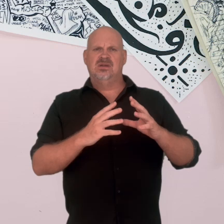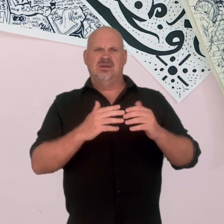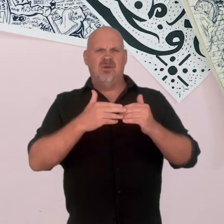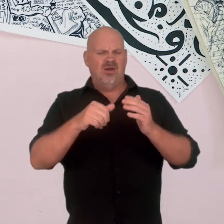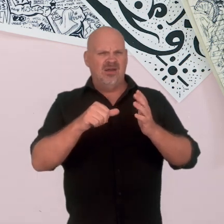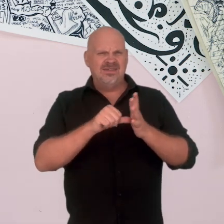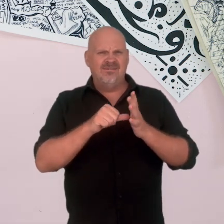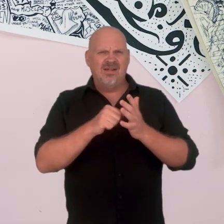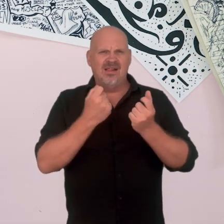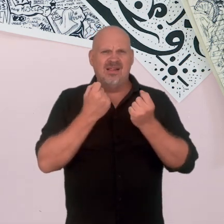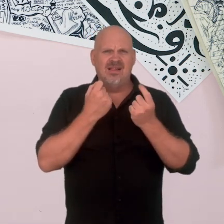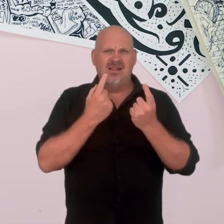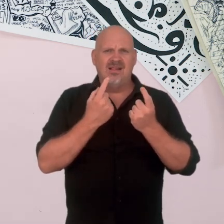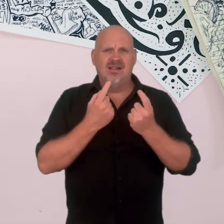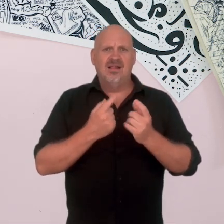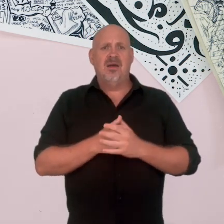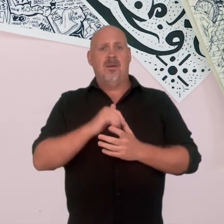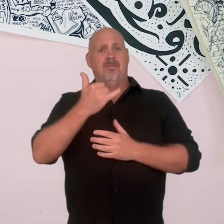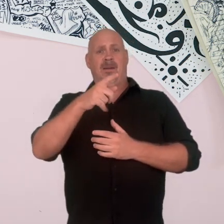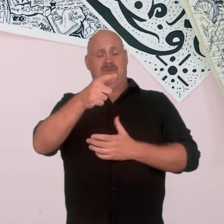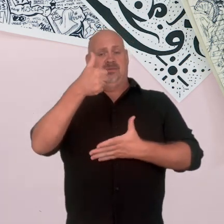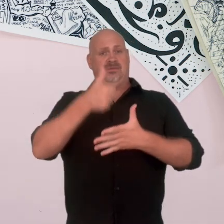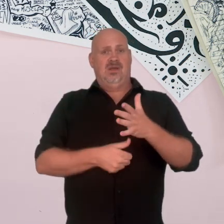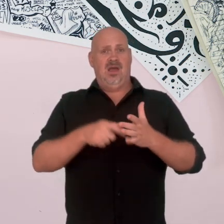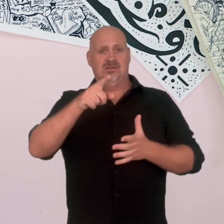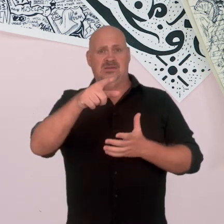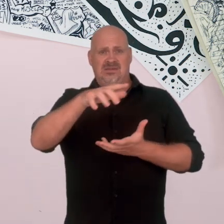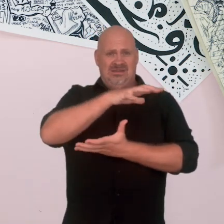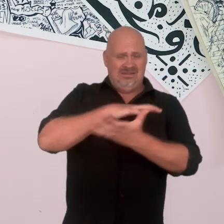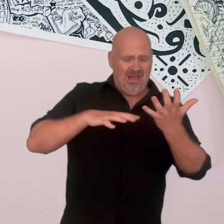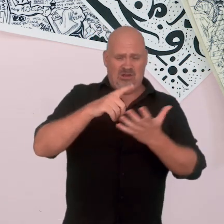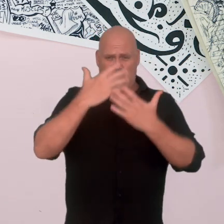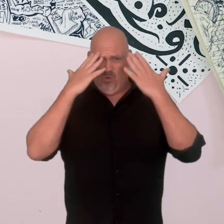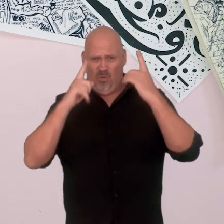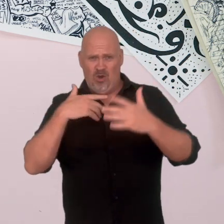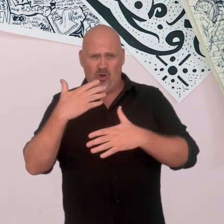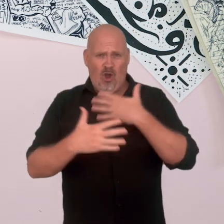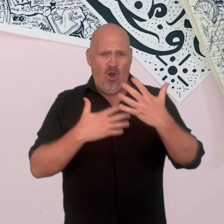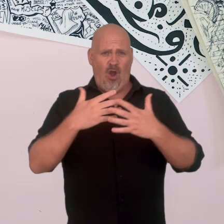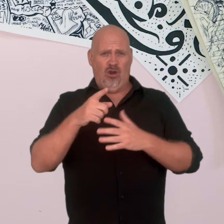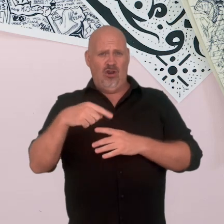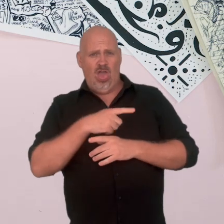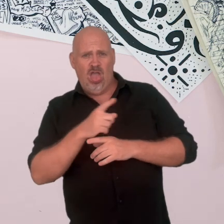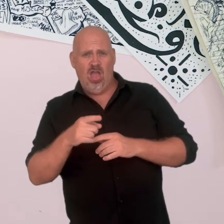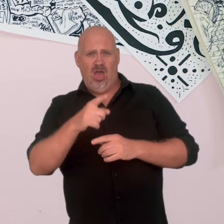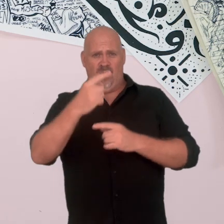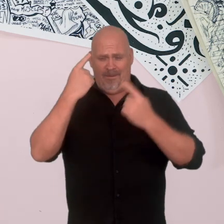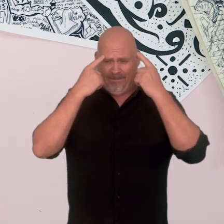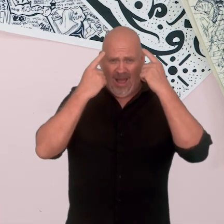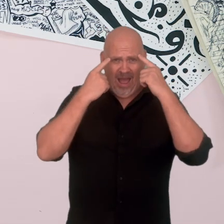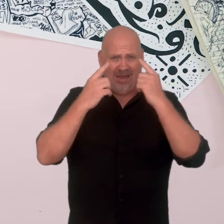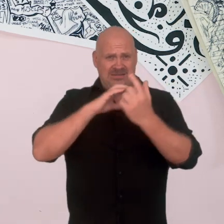start off in a state of chaos, like you don't know what's going on. And then you have this in your